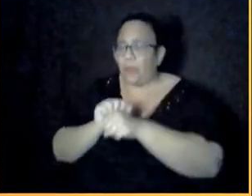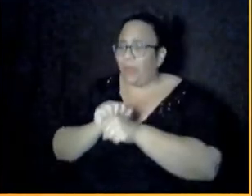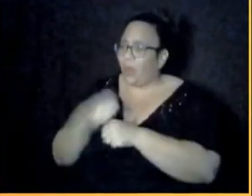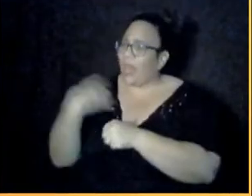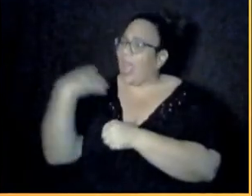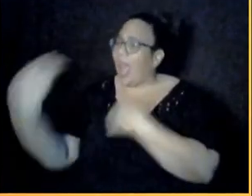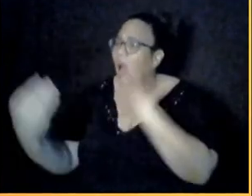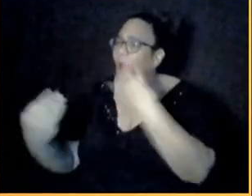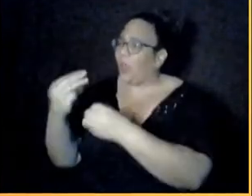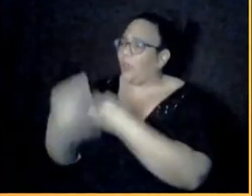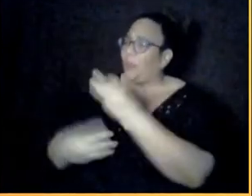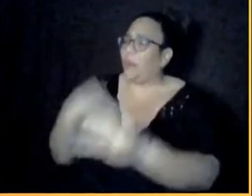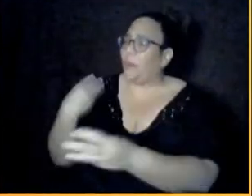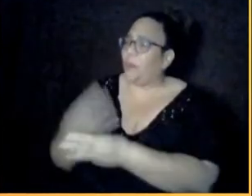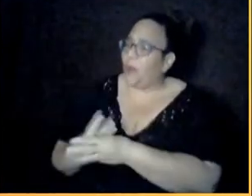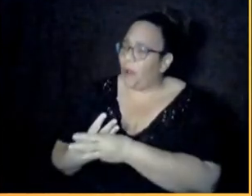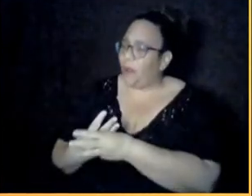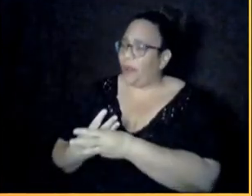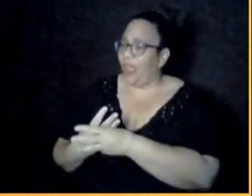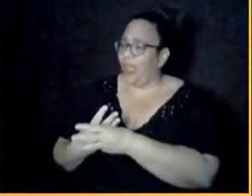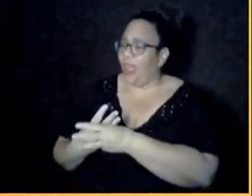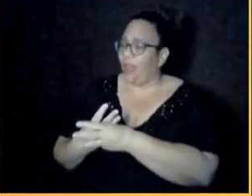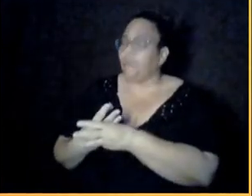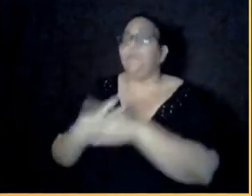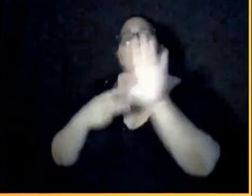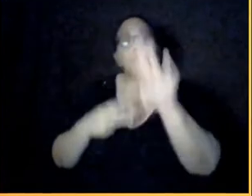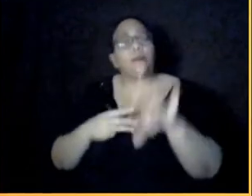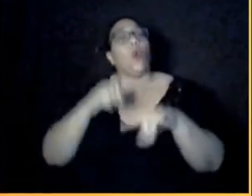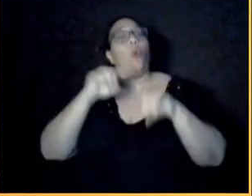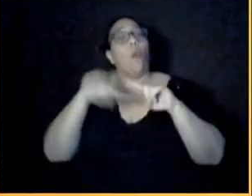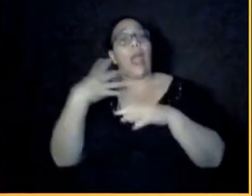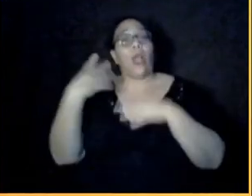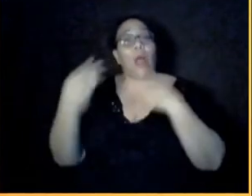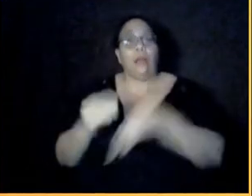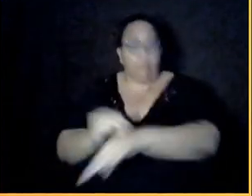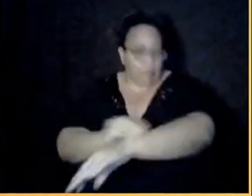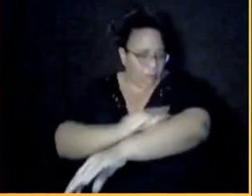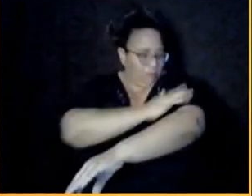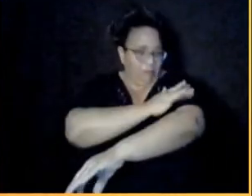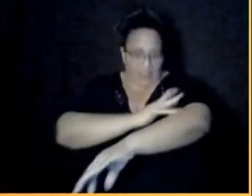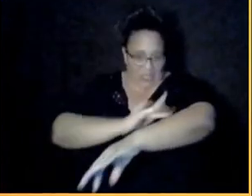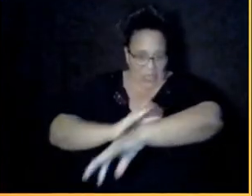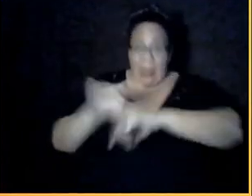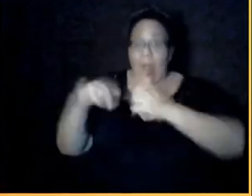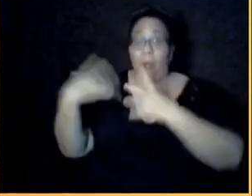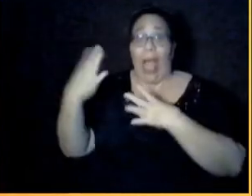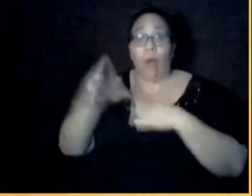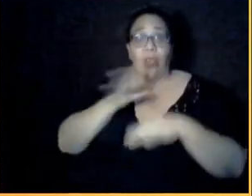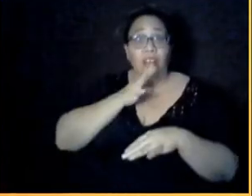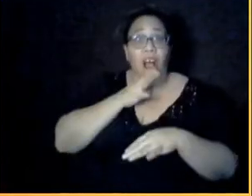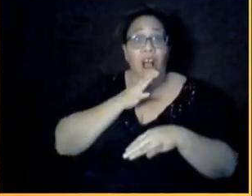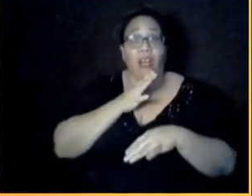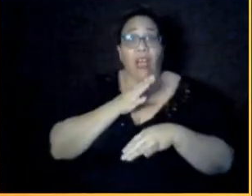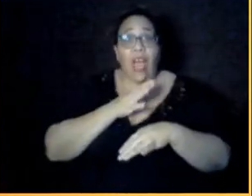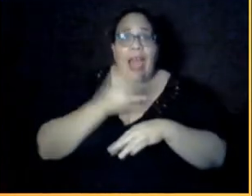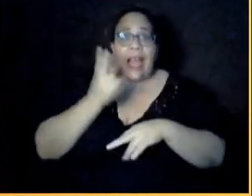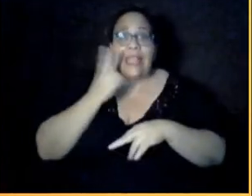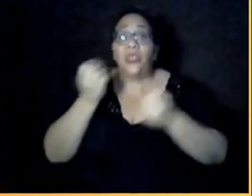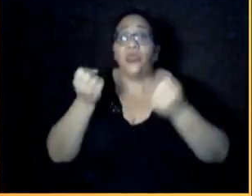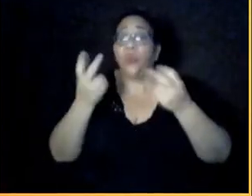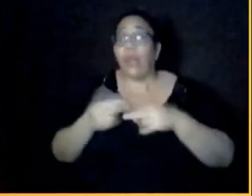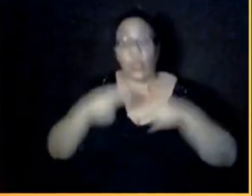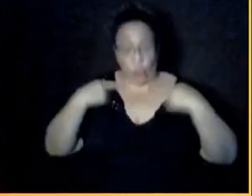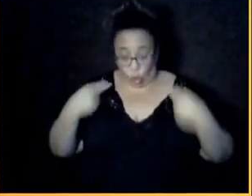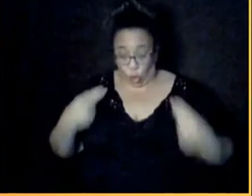there and just when I go out there and I'm getting goosebumps. When I go out there and I speak and I see so many humans,